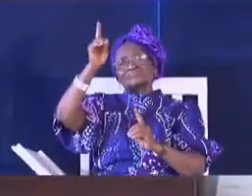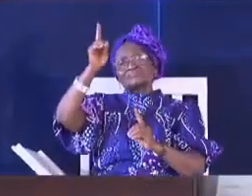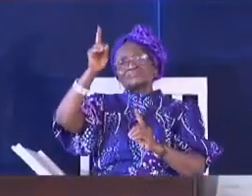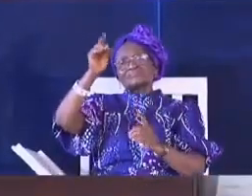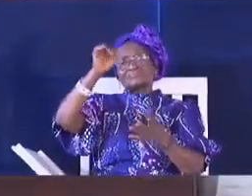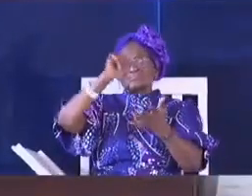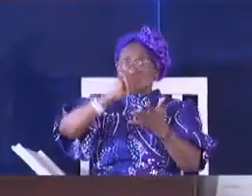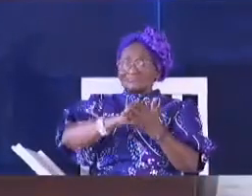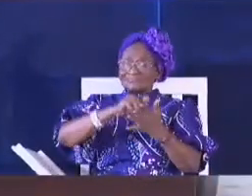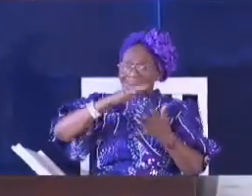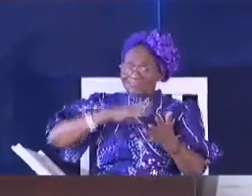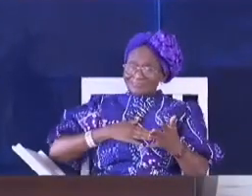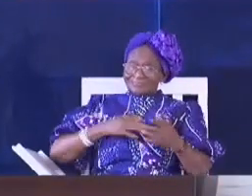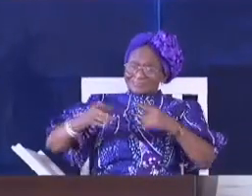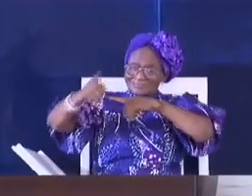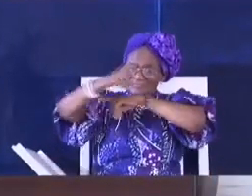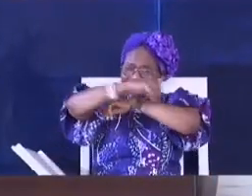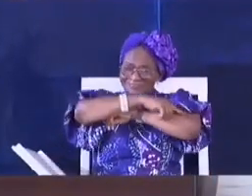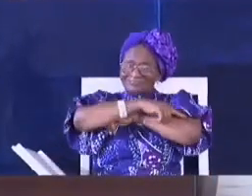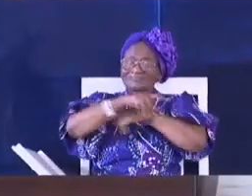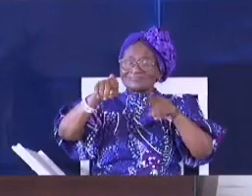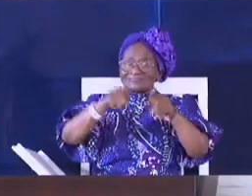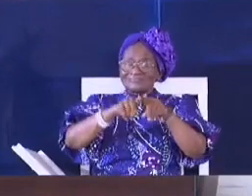that my day has come at last.